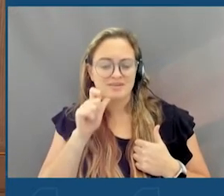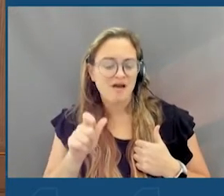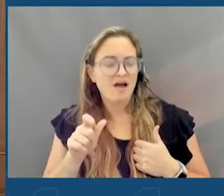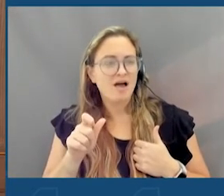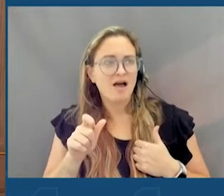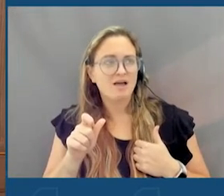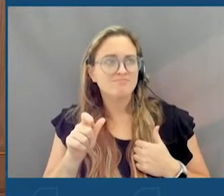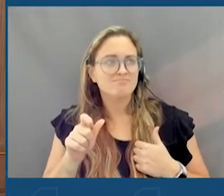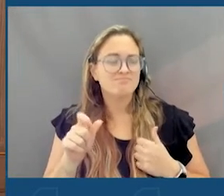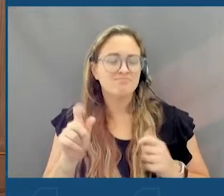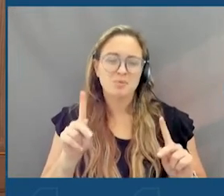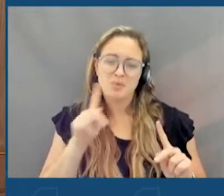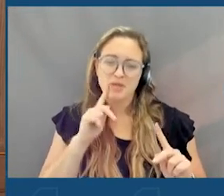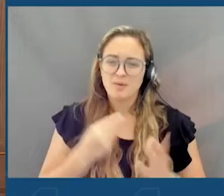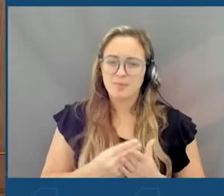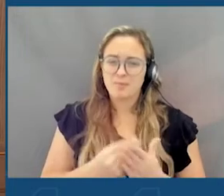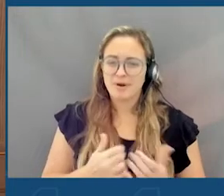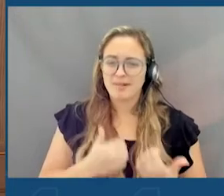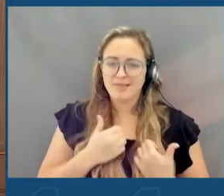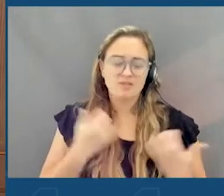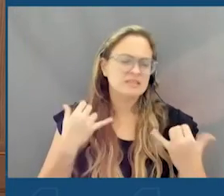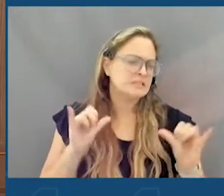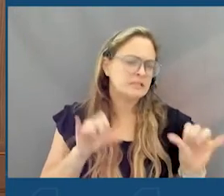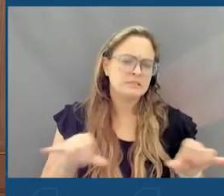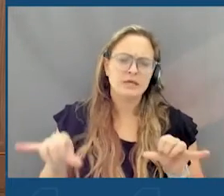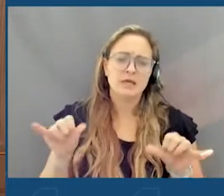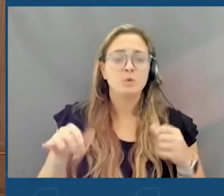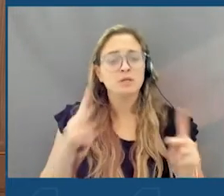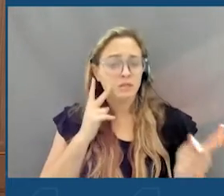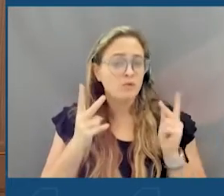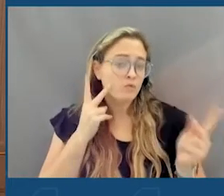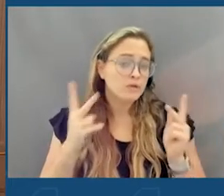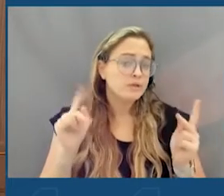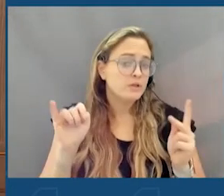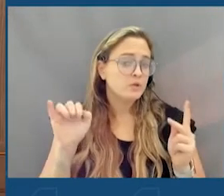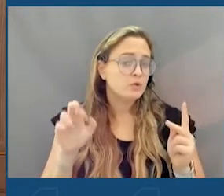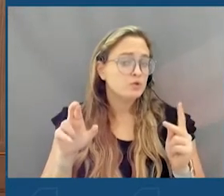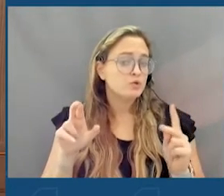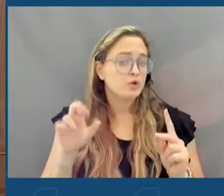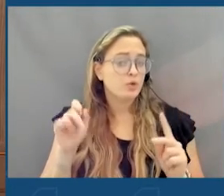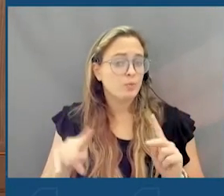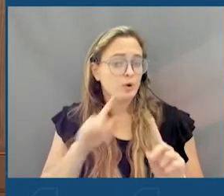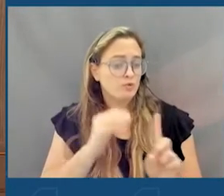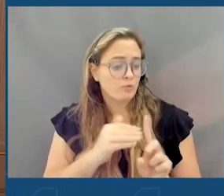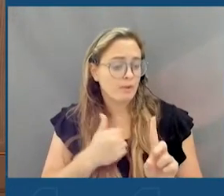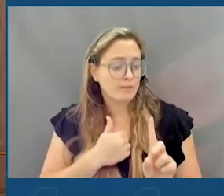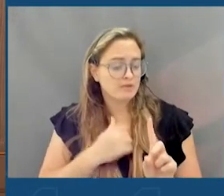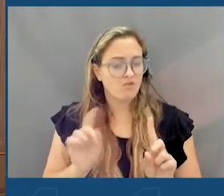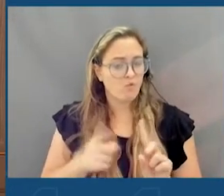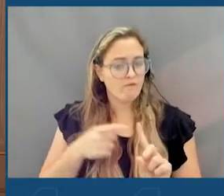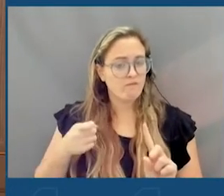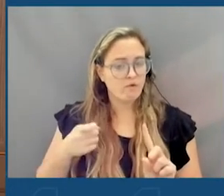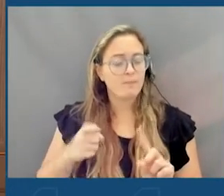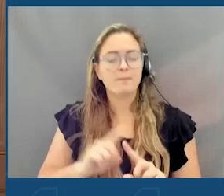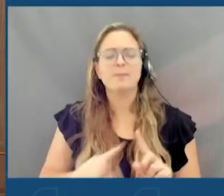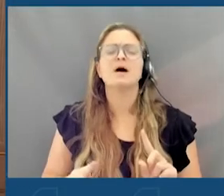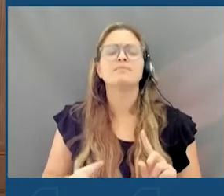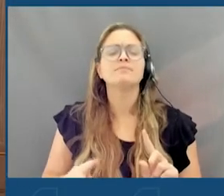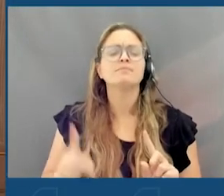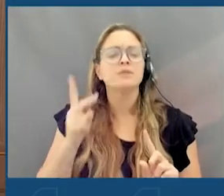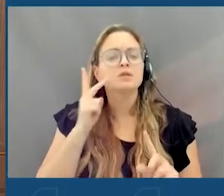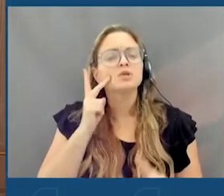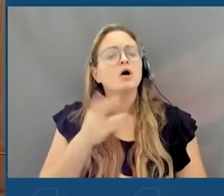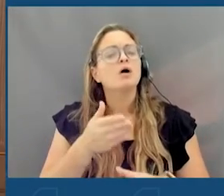wealthy people lived at all, and it still hasn't changed much. I still visit this trailer park to remind me where my family came from. But I saw the progression